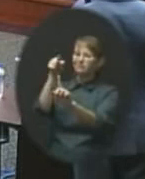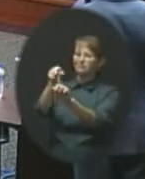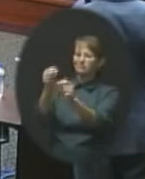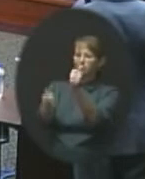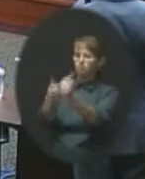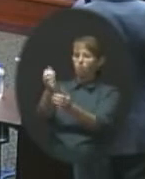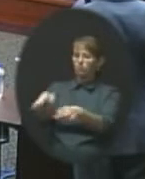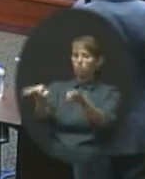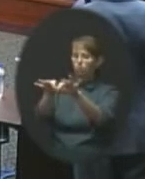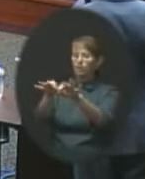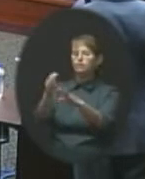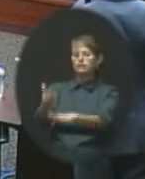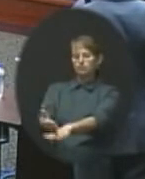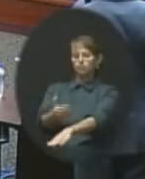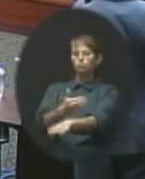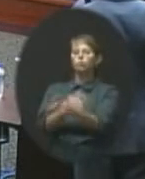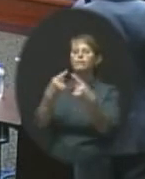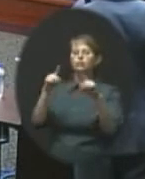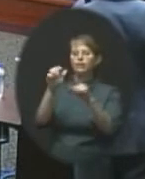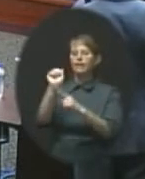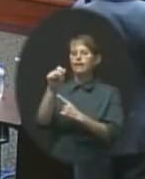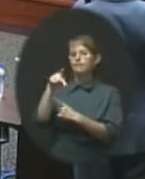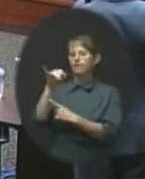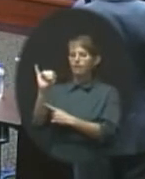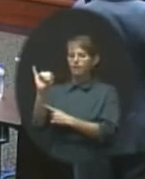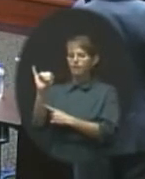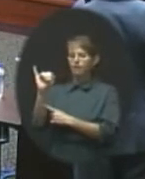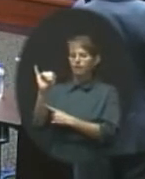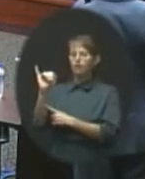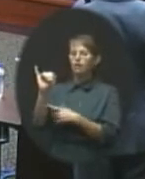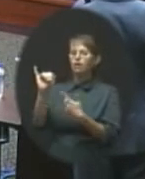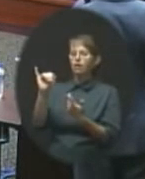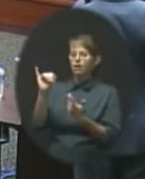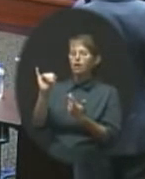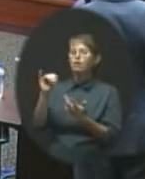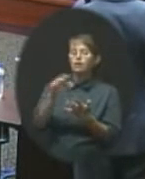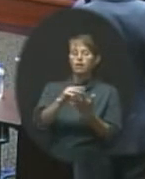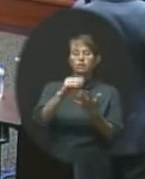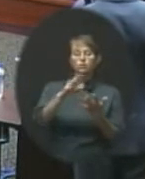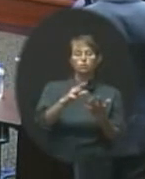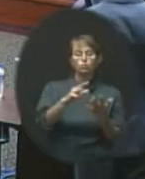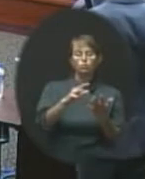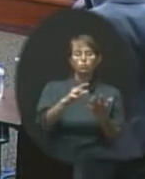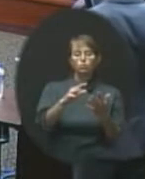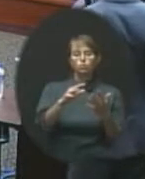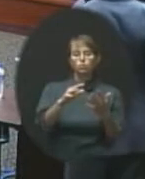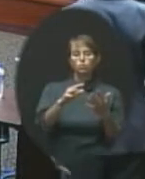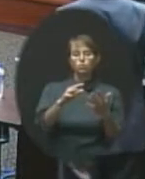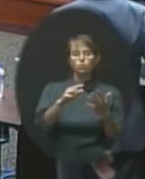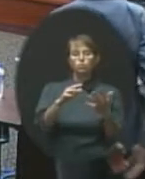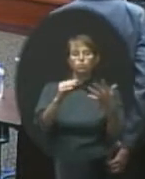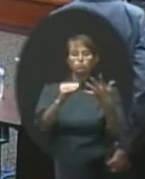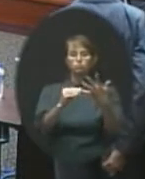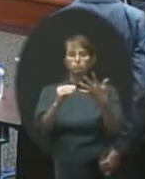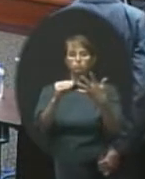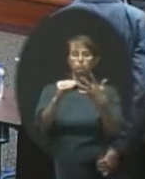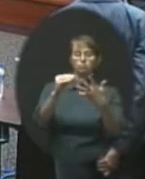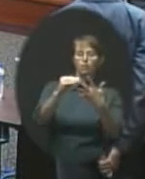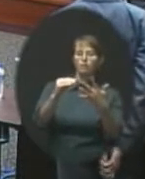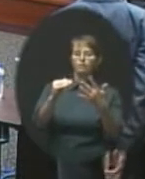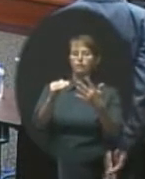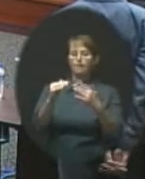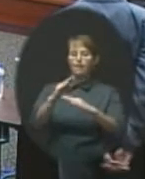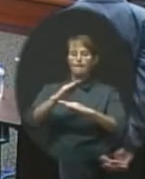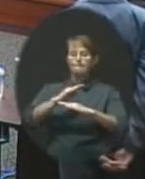is improving achievement, that API. Because as we move students from one category, if you move them from meets the standard 500 points